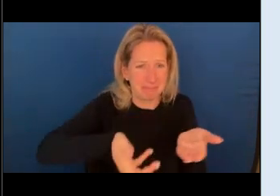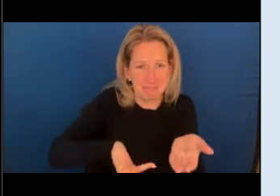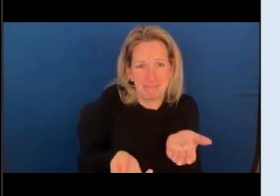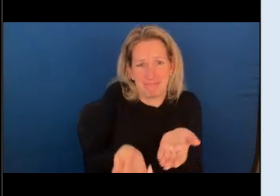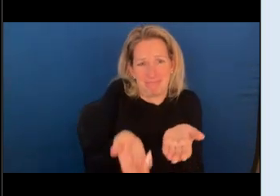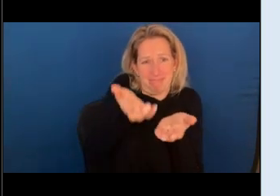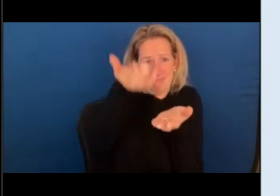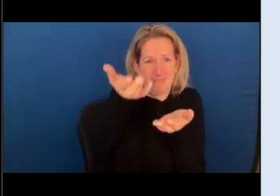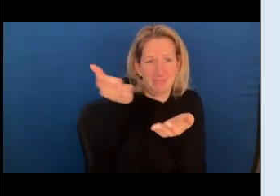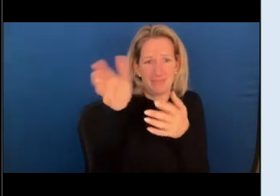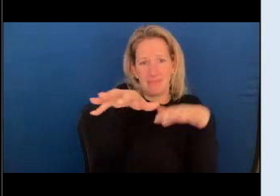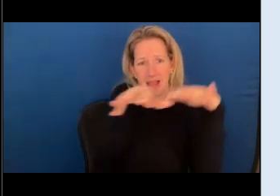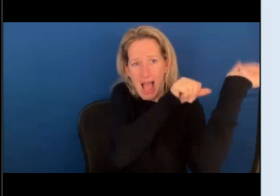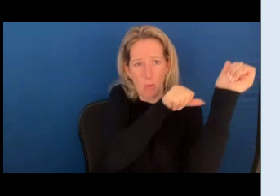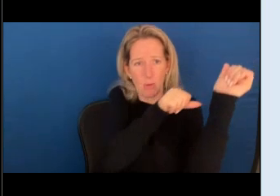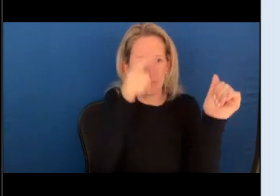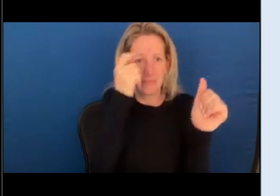other boats and